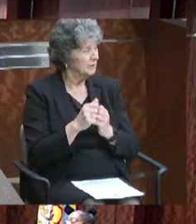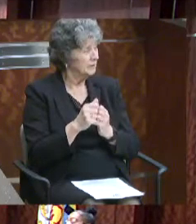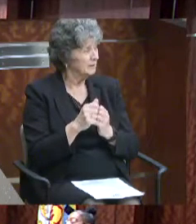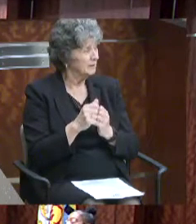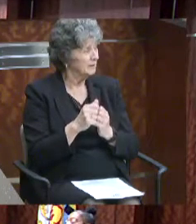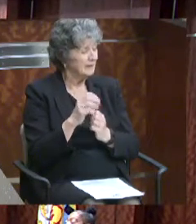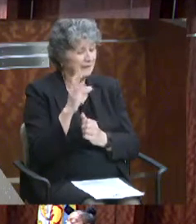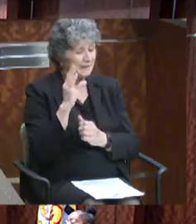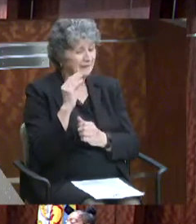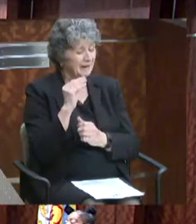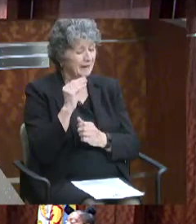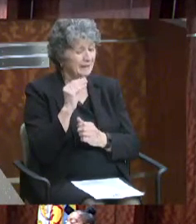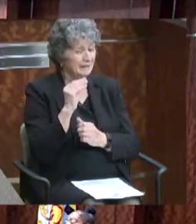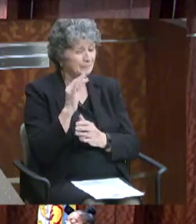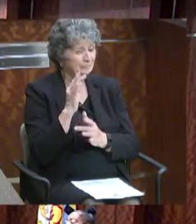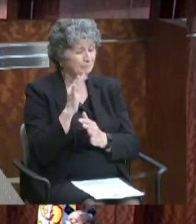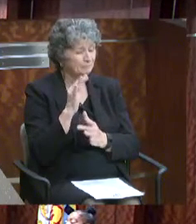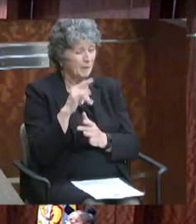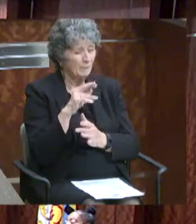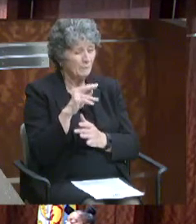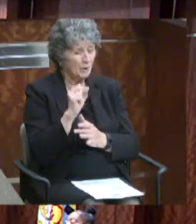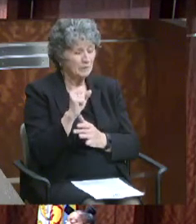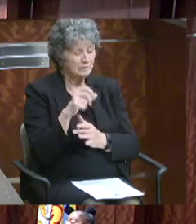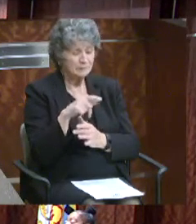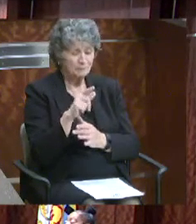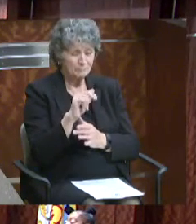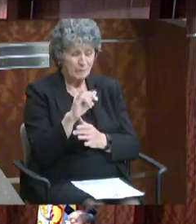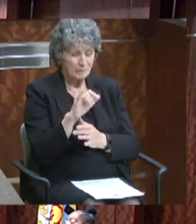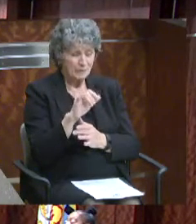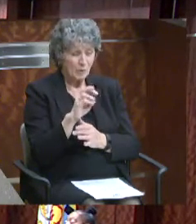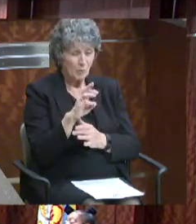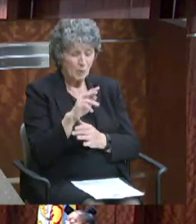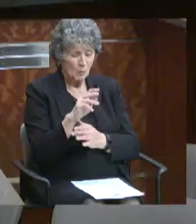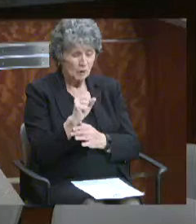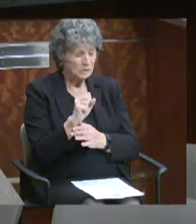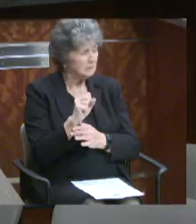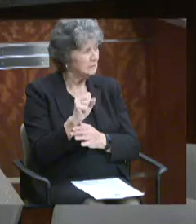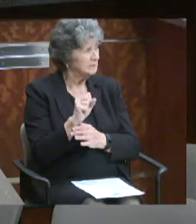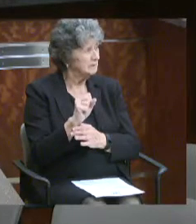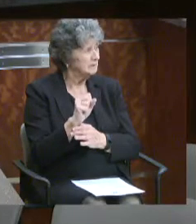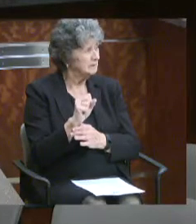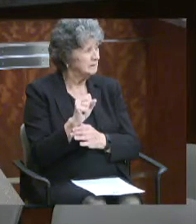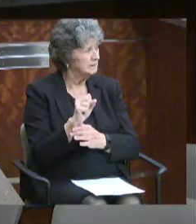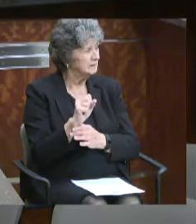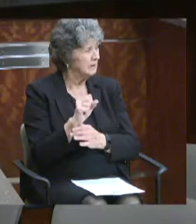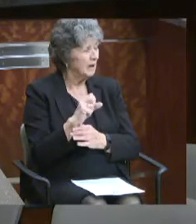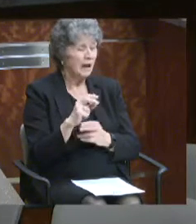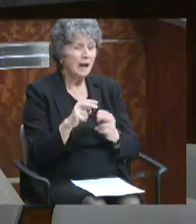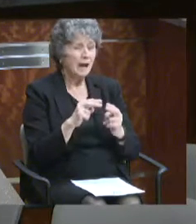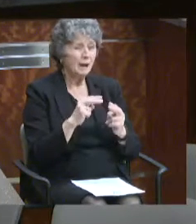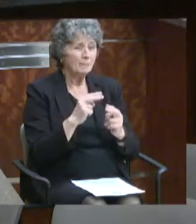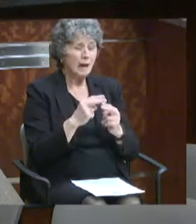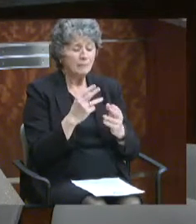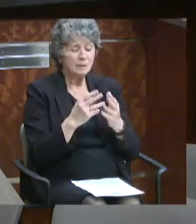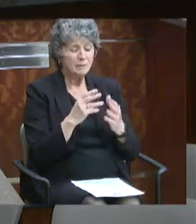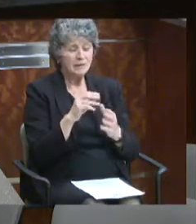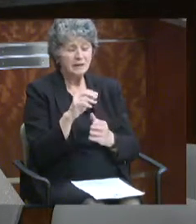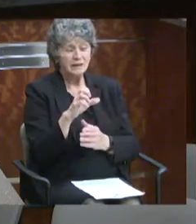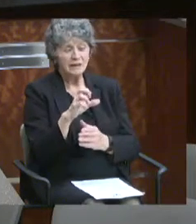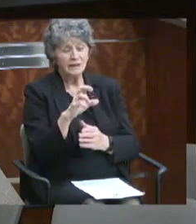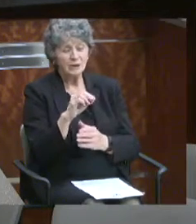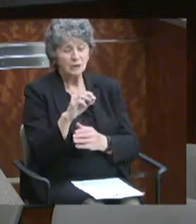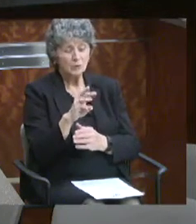of Parks, Public Works, about having a crew of people in a